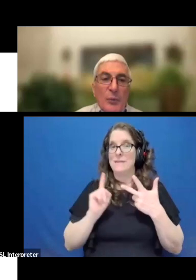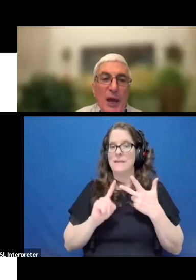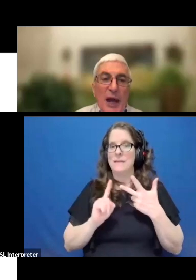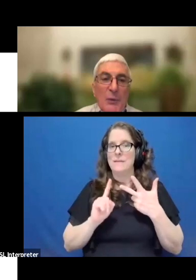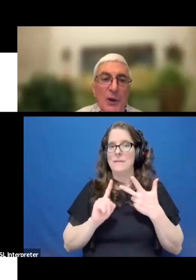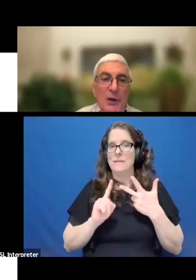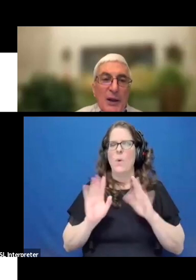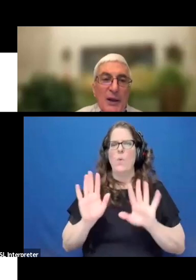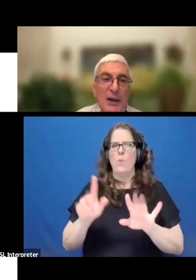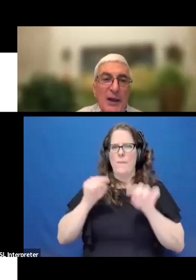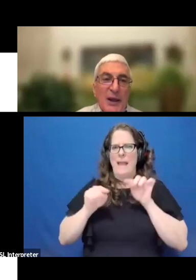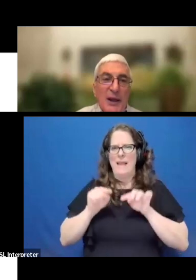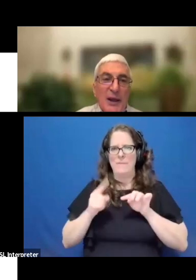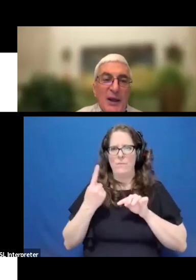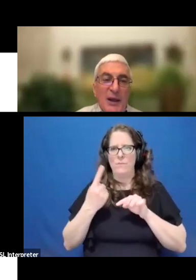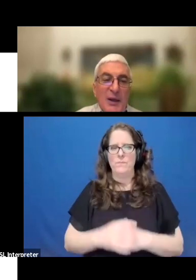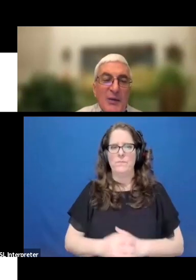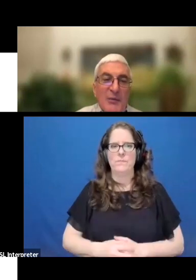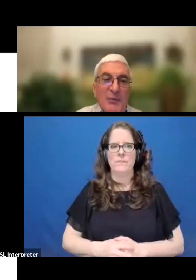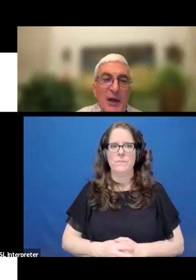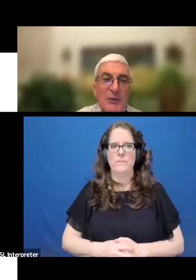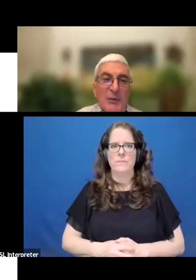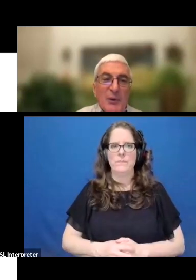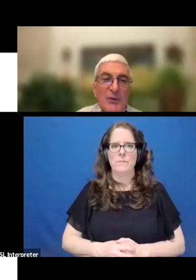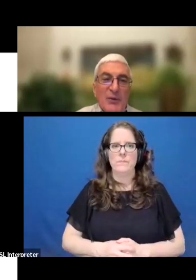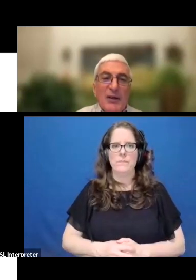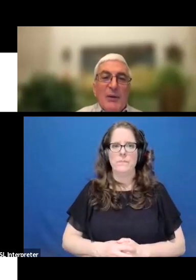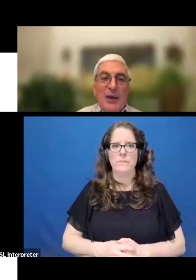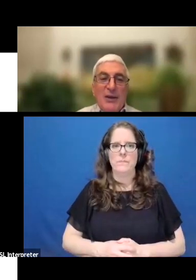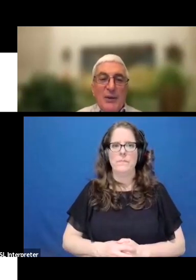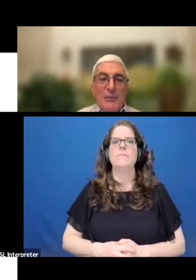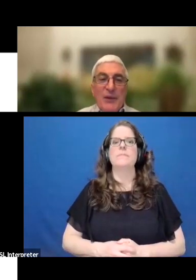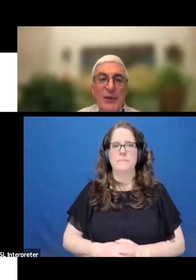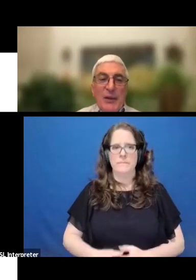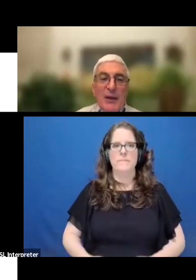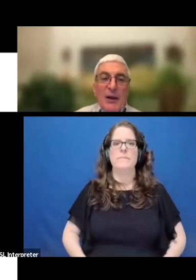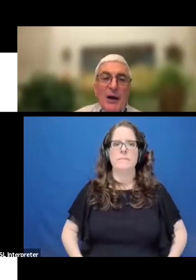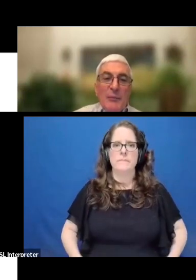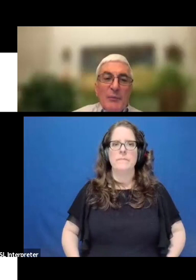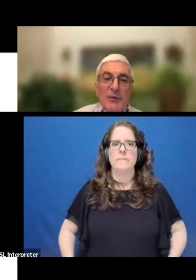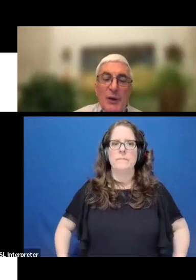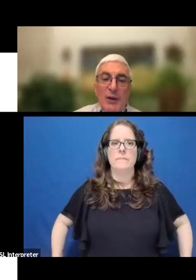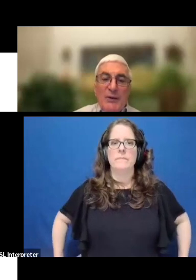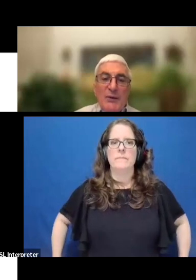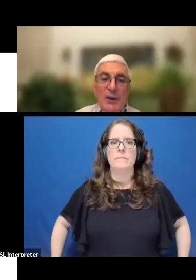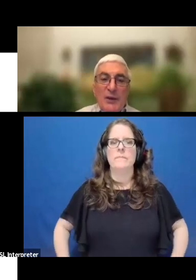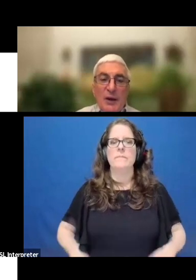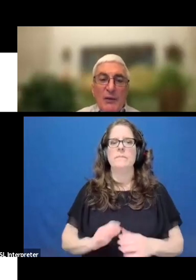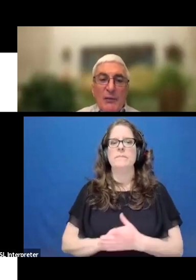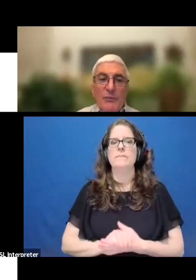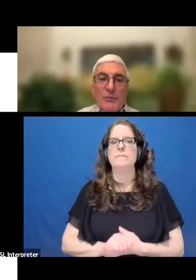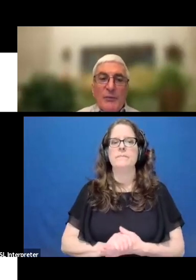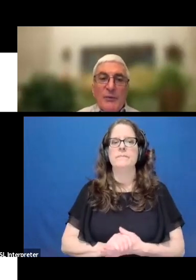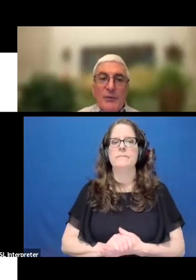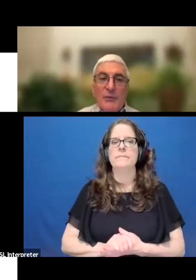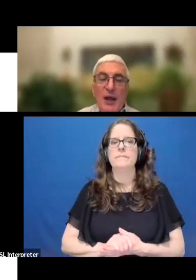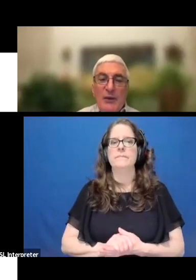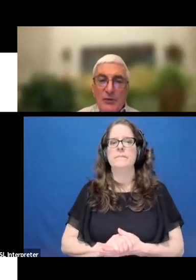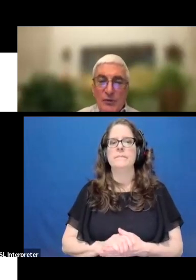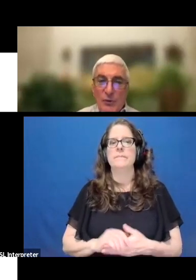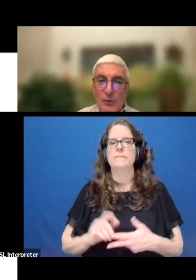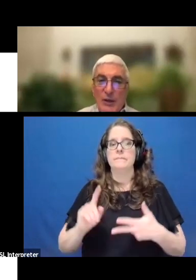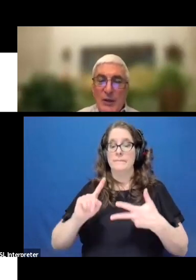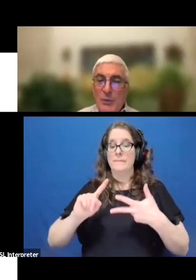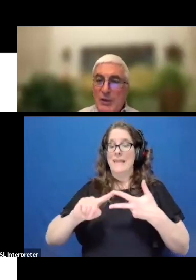Let's go back one. Back one slide there. Thank you. So I like to think of